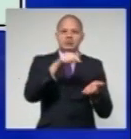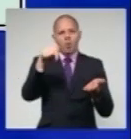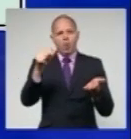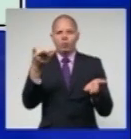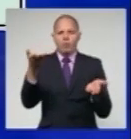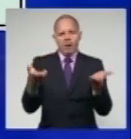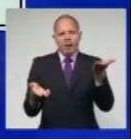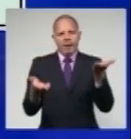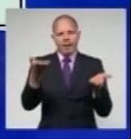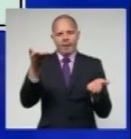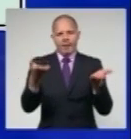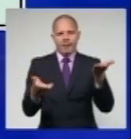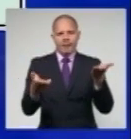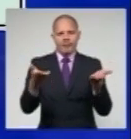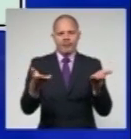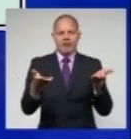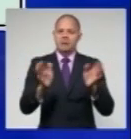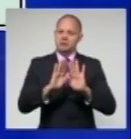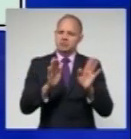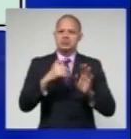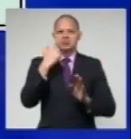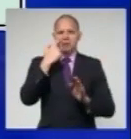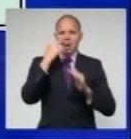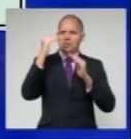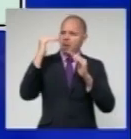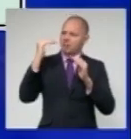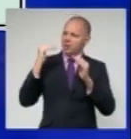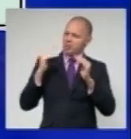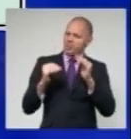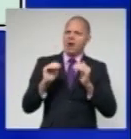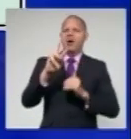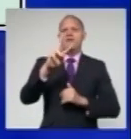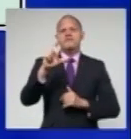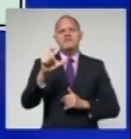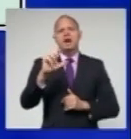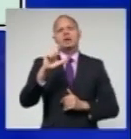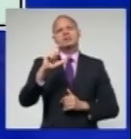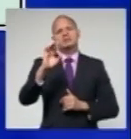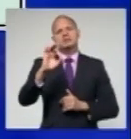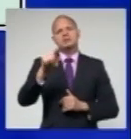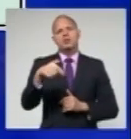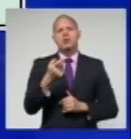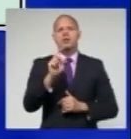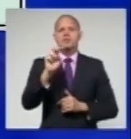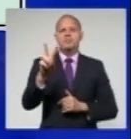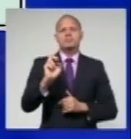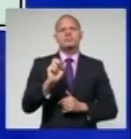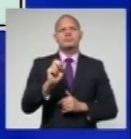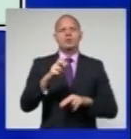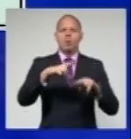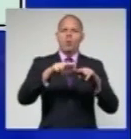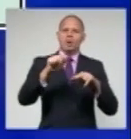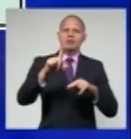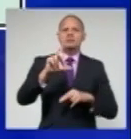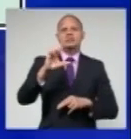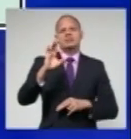with 61.32, followed by Santi Spiritus, higher than the day before,